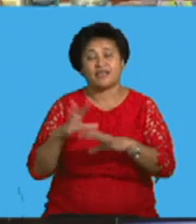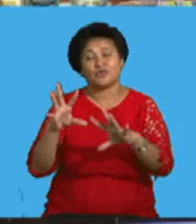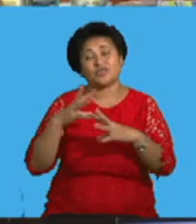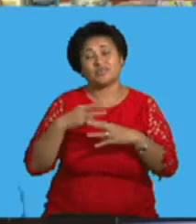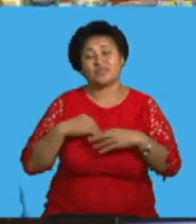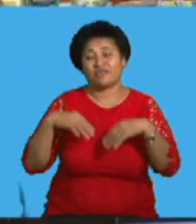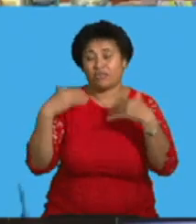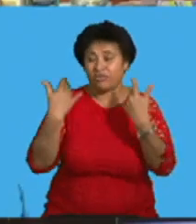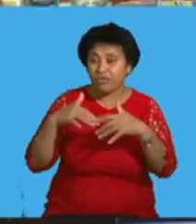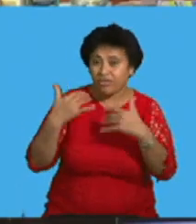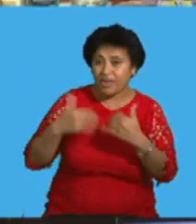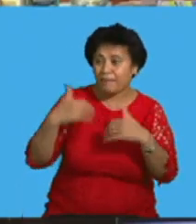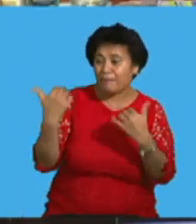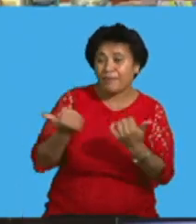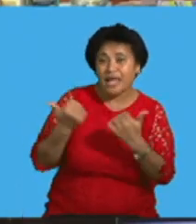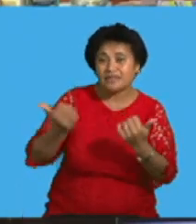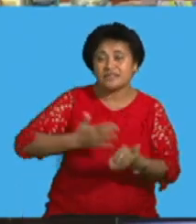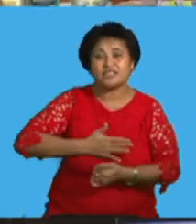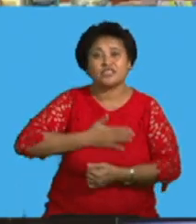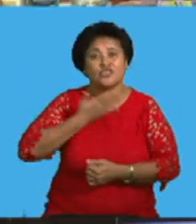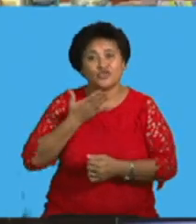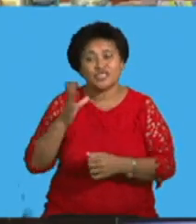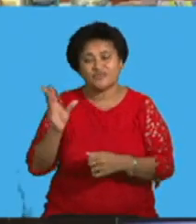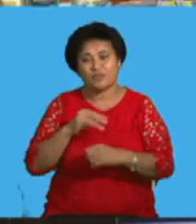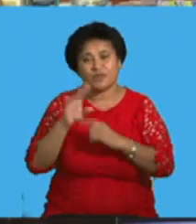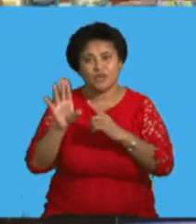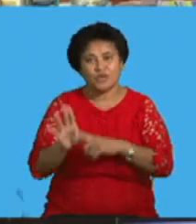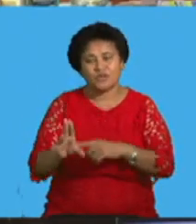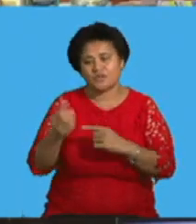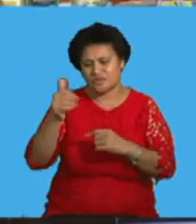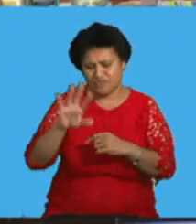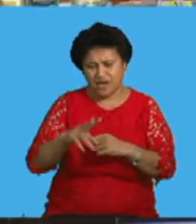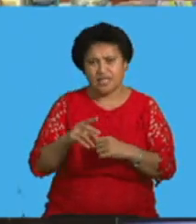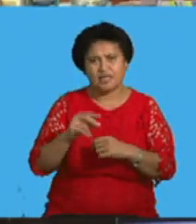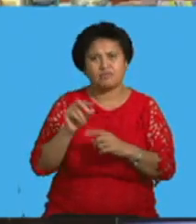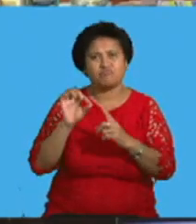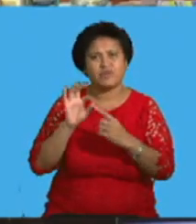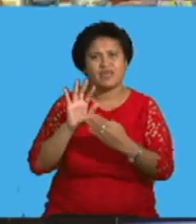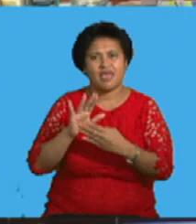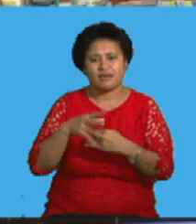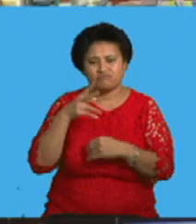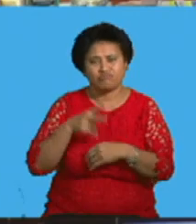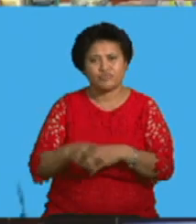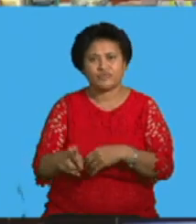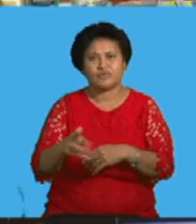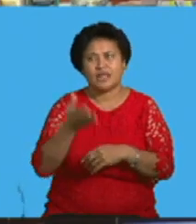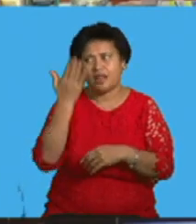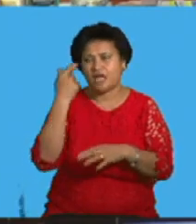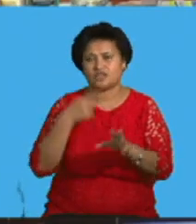interest from youths since it was launched by the Honorable Prime Minister in January 2018.